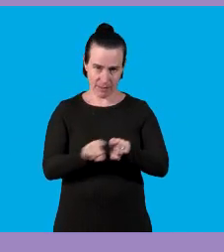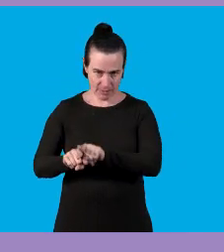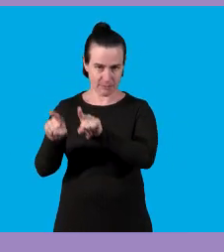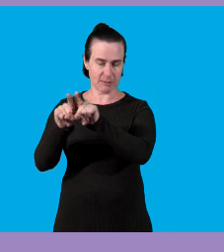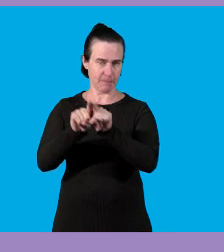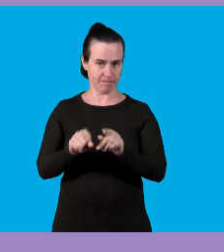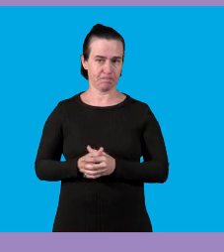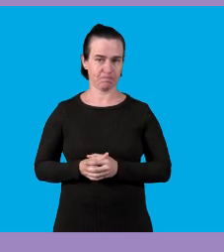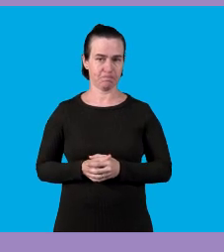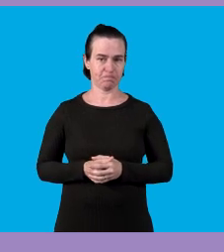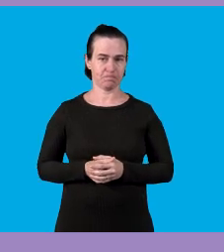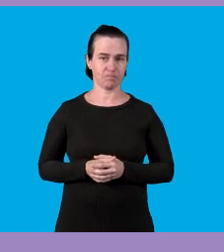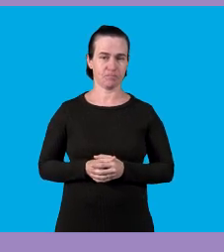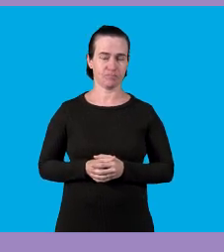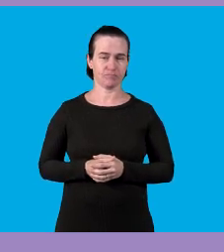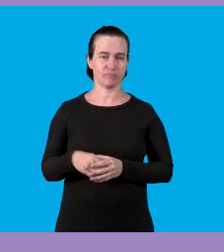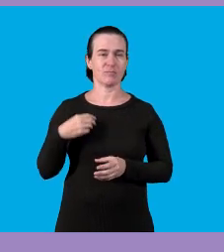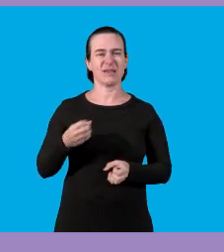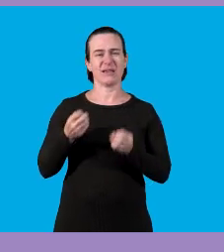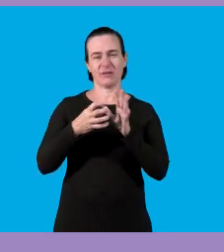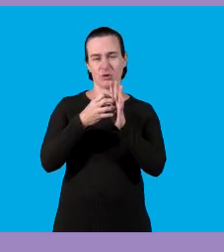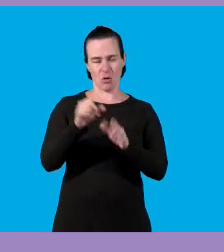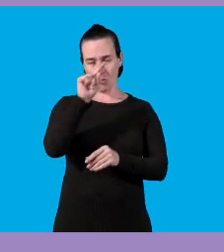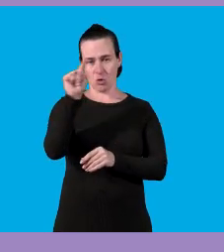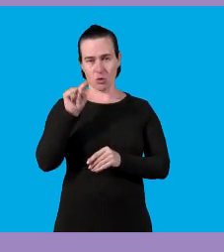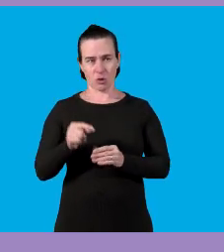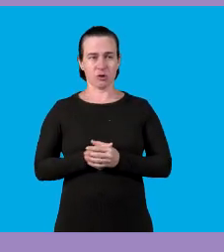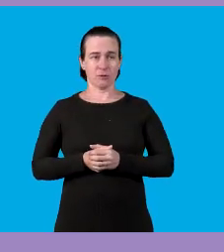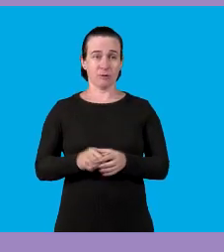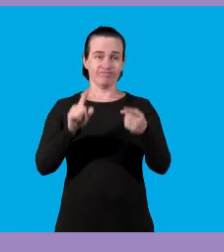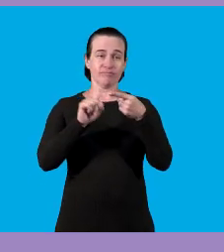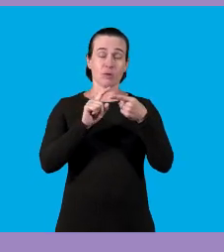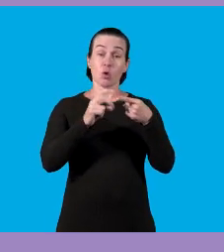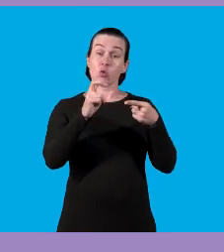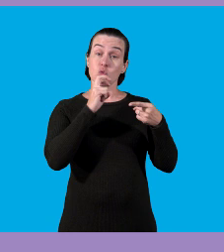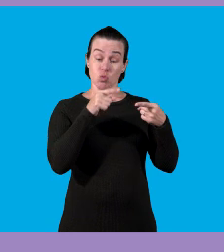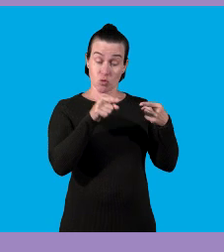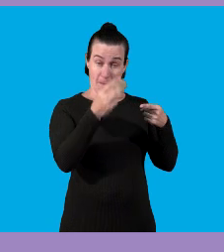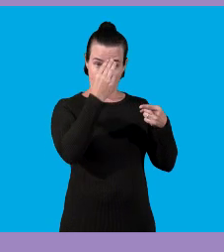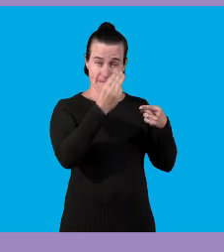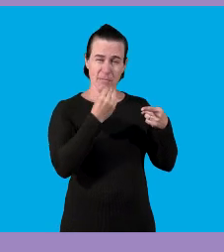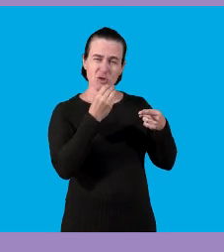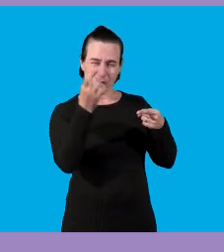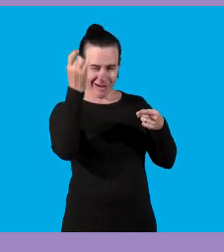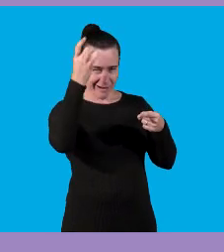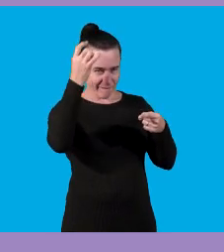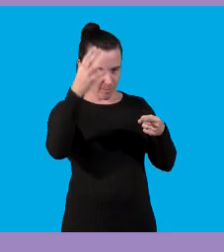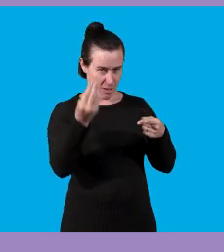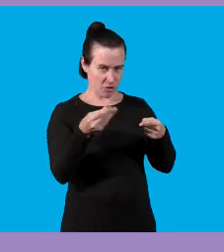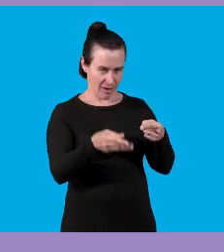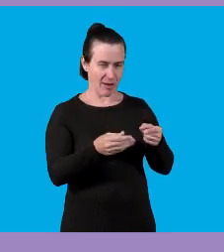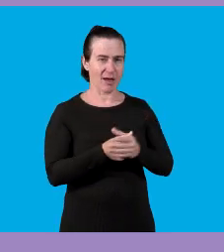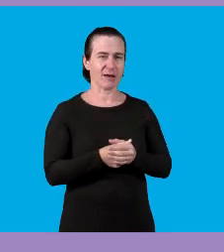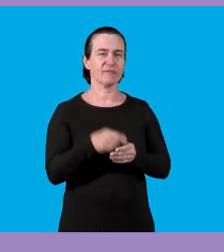at a question in this regard. Use the markings on the diagram to determine that